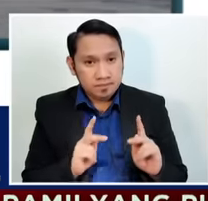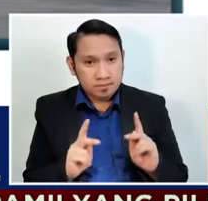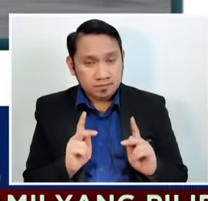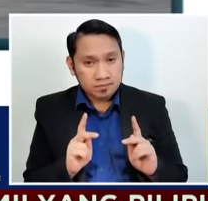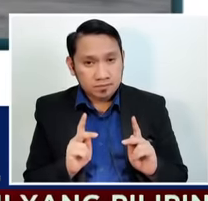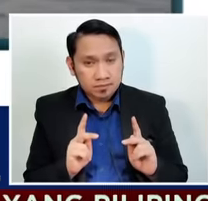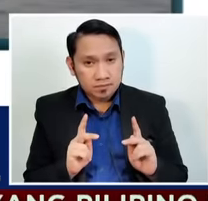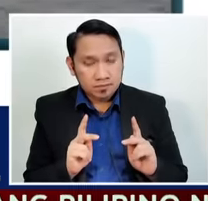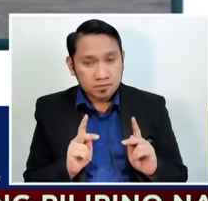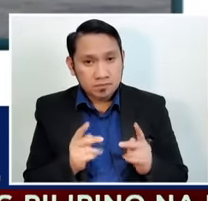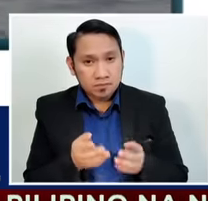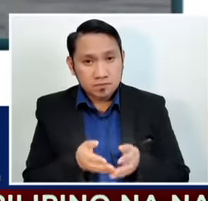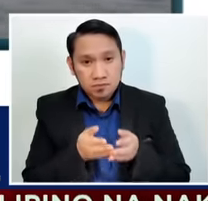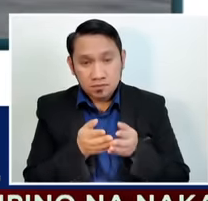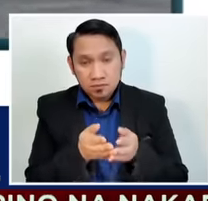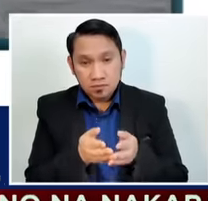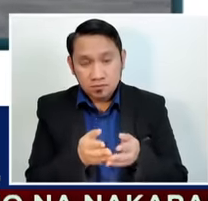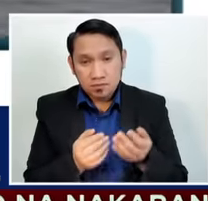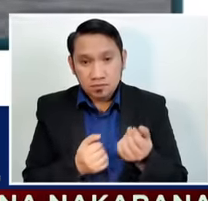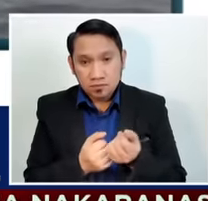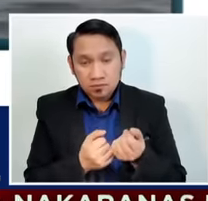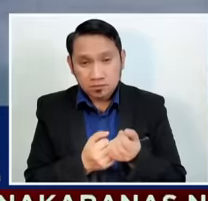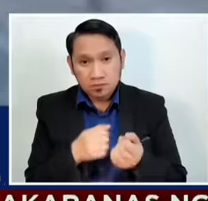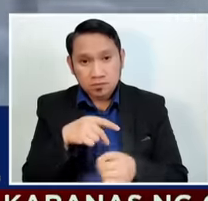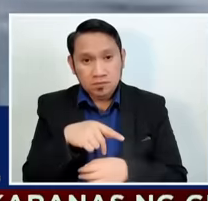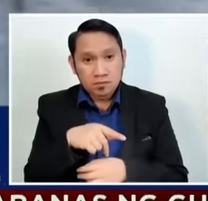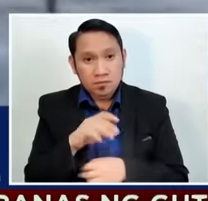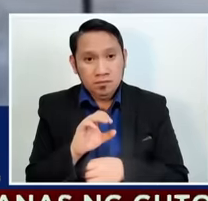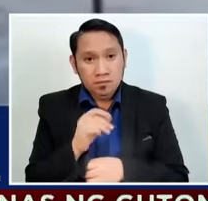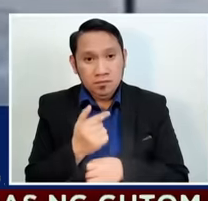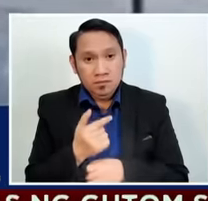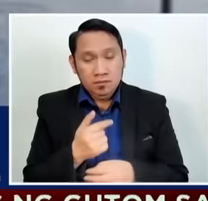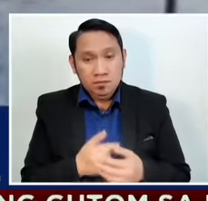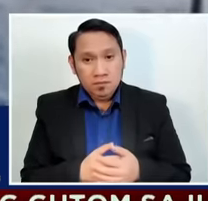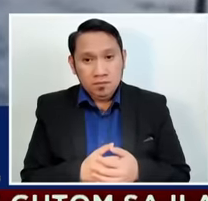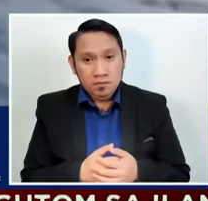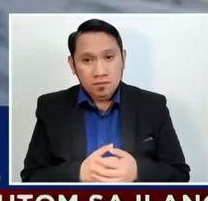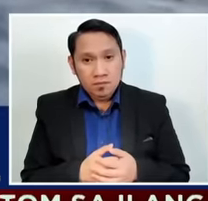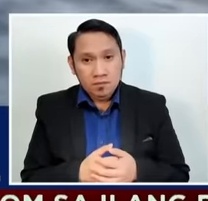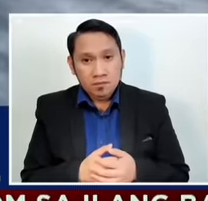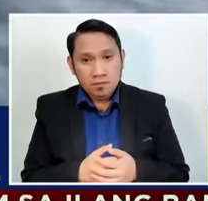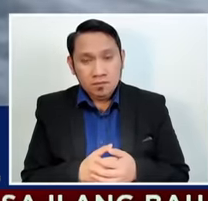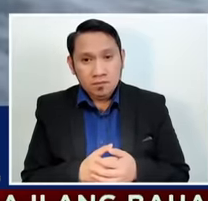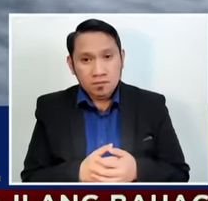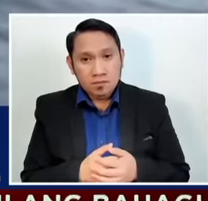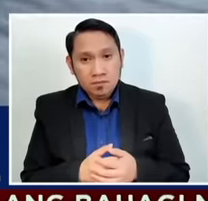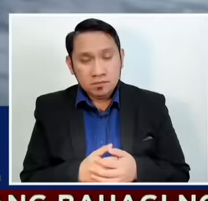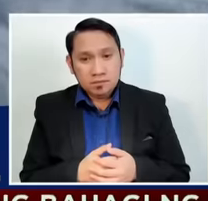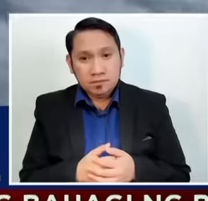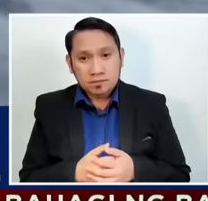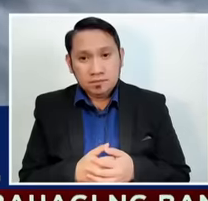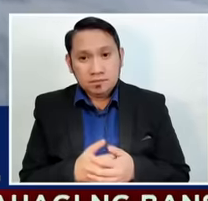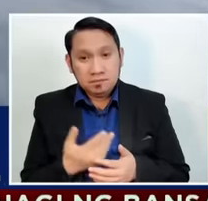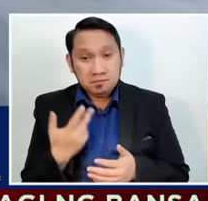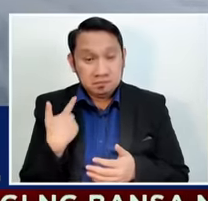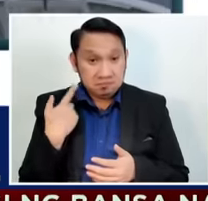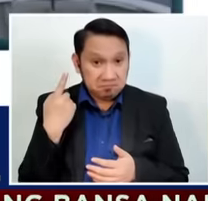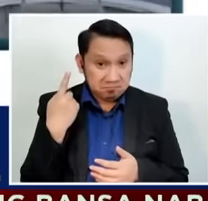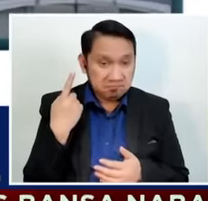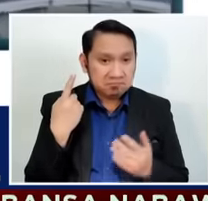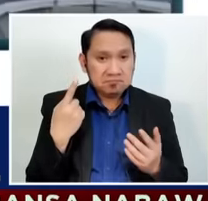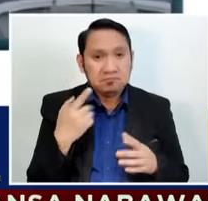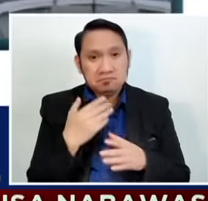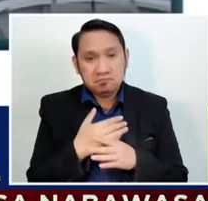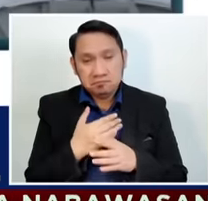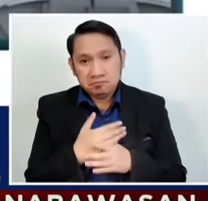with our civilian supply ships supported by Philippine Coast Guard ships, given the ramming incidents that has happened, the